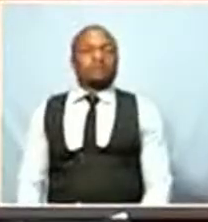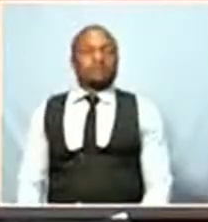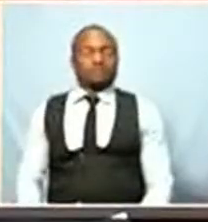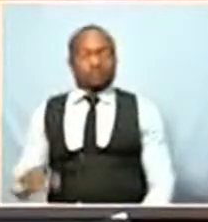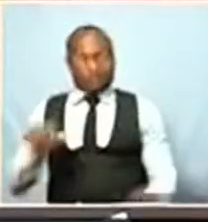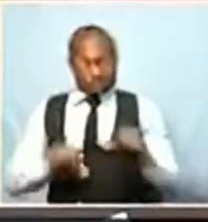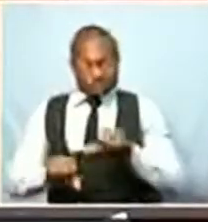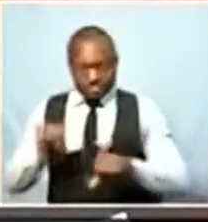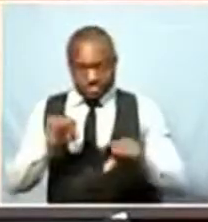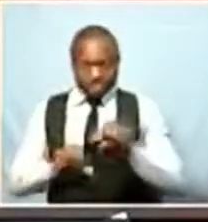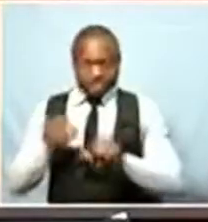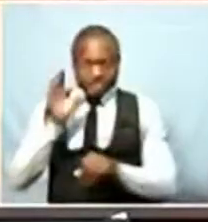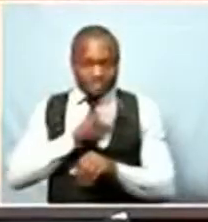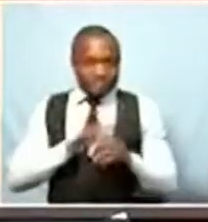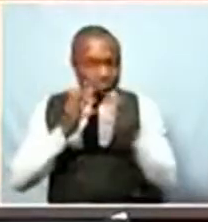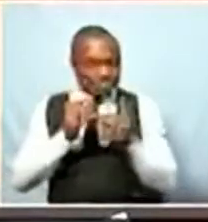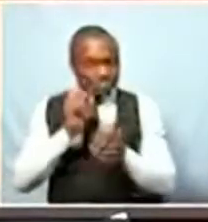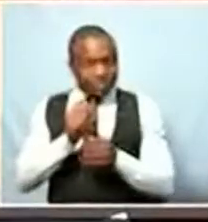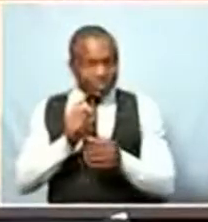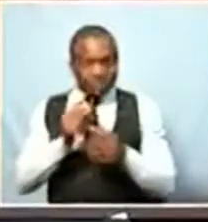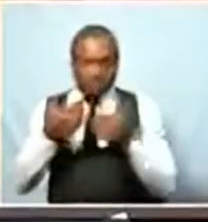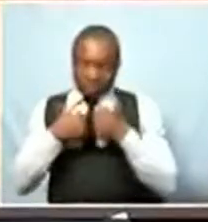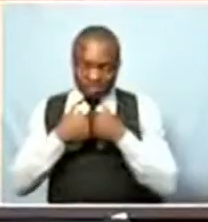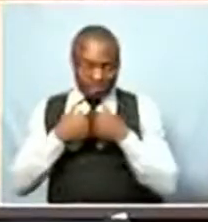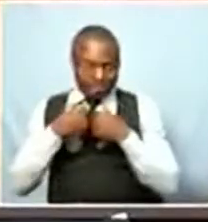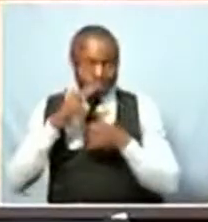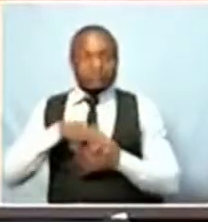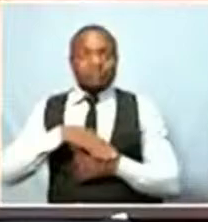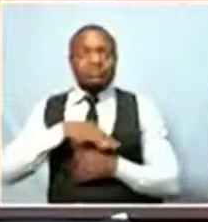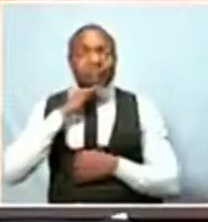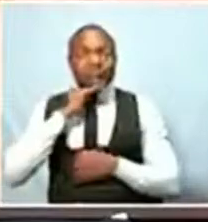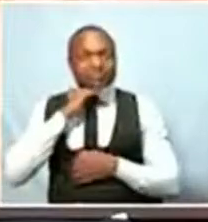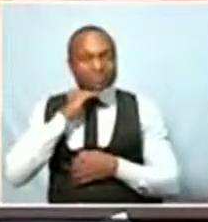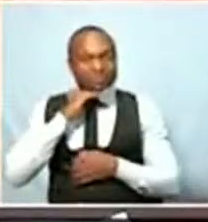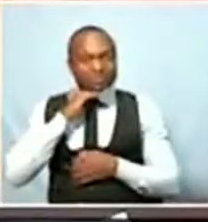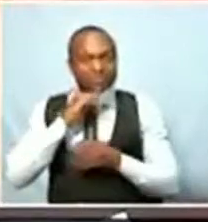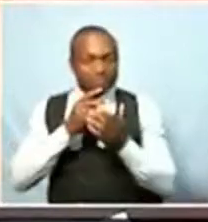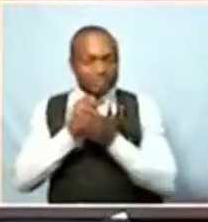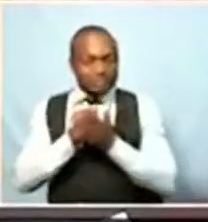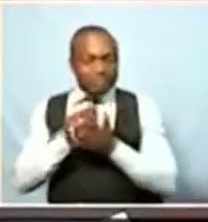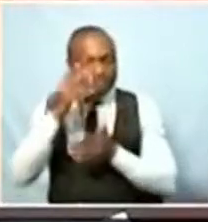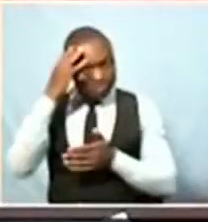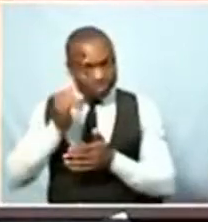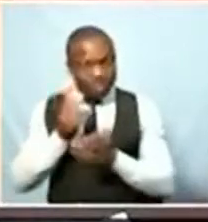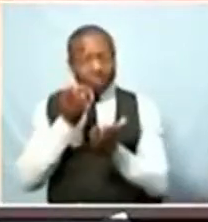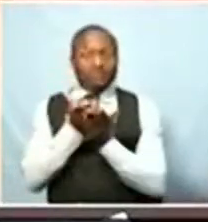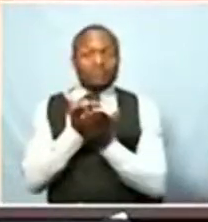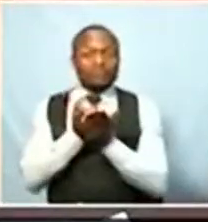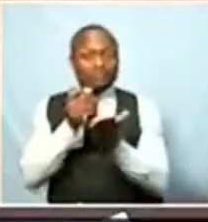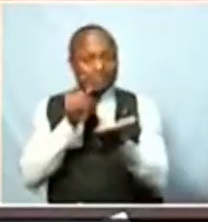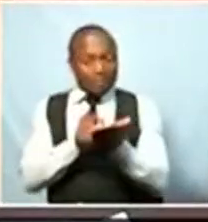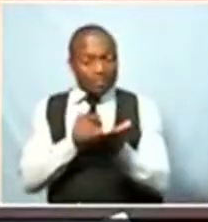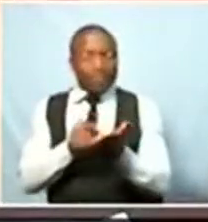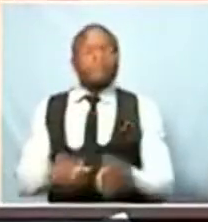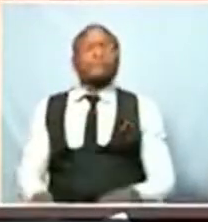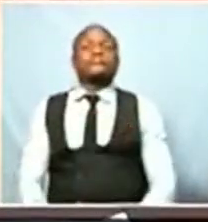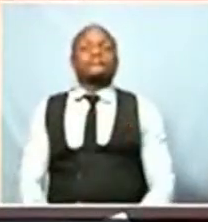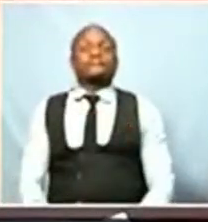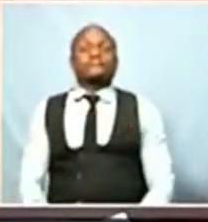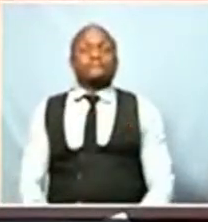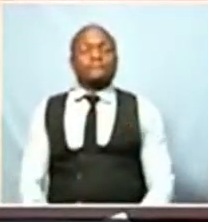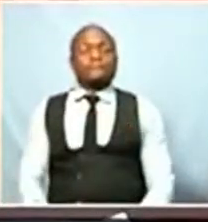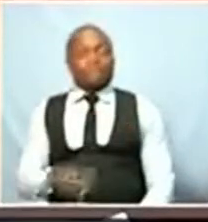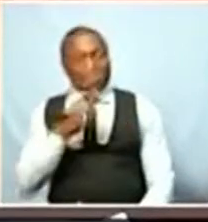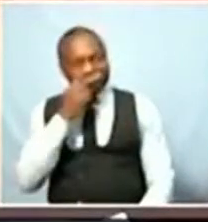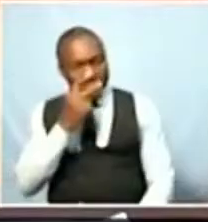audited, would like you to have sufficient resources. That's the reason we're appealing for that. And when we